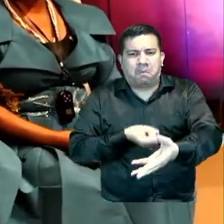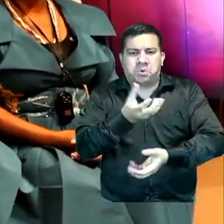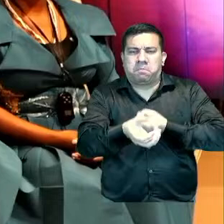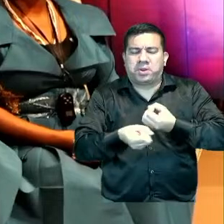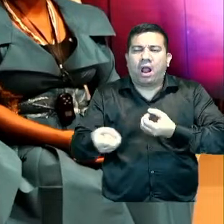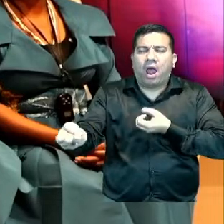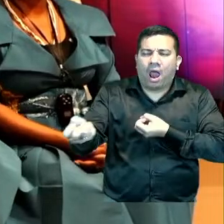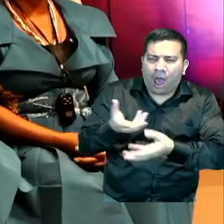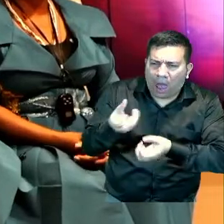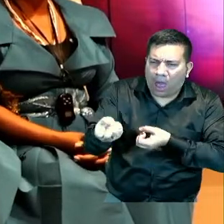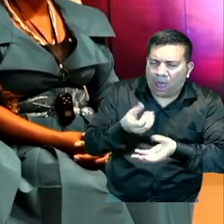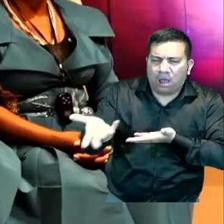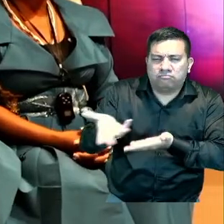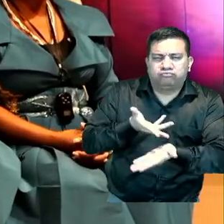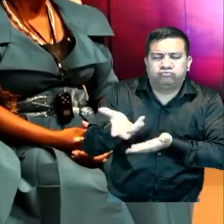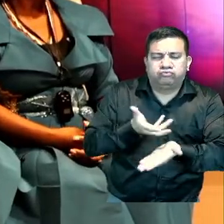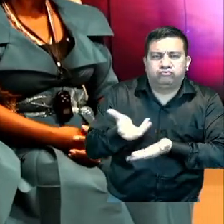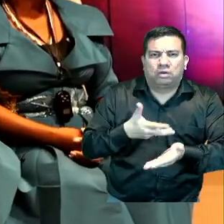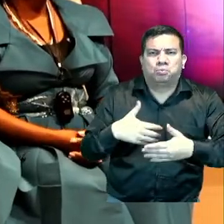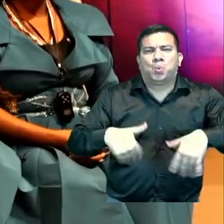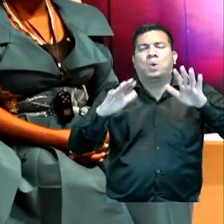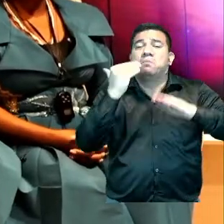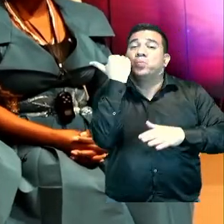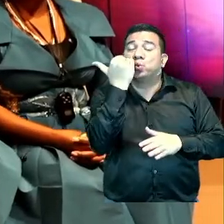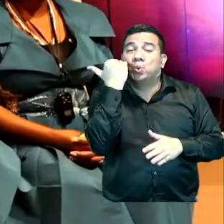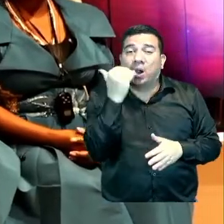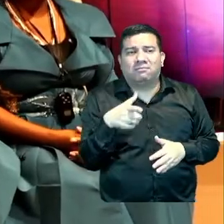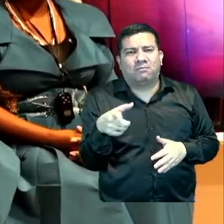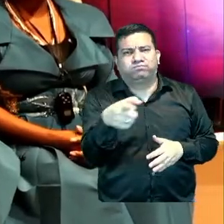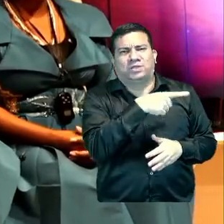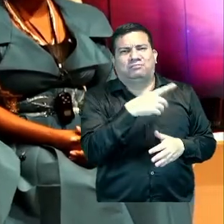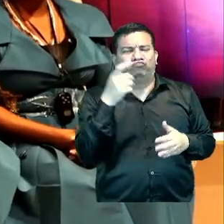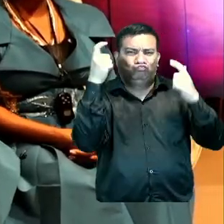to face all the challenges that we had before.